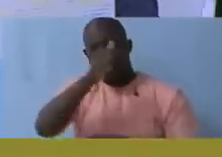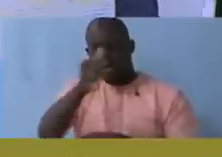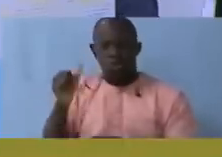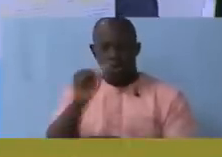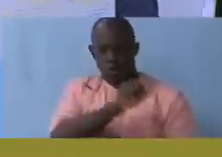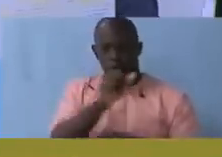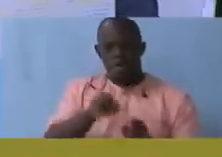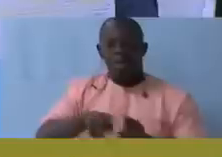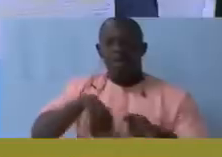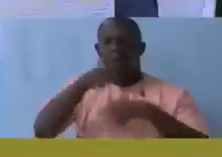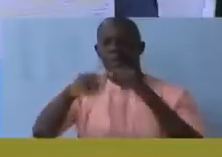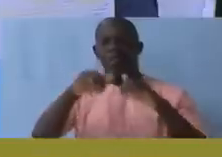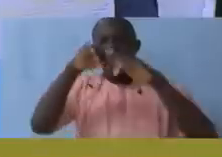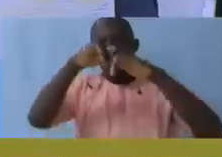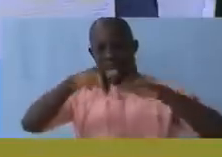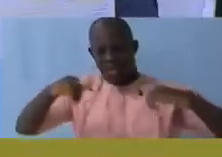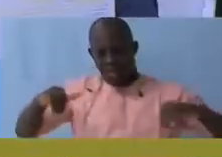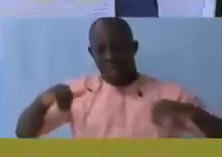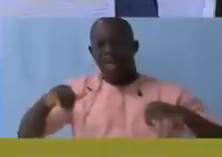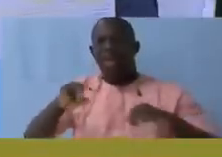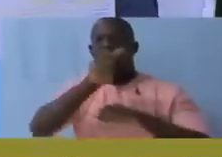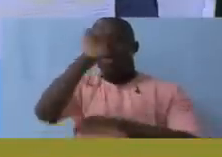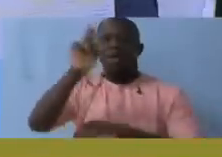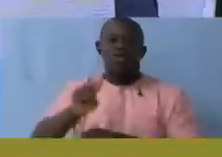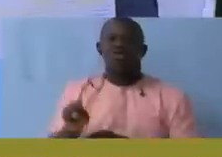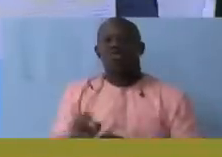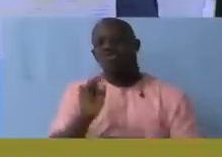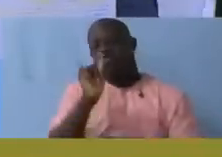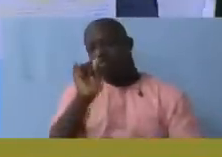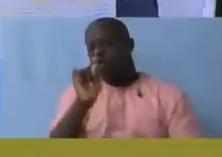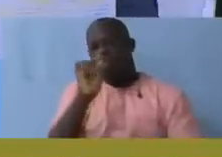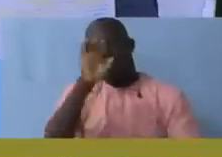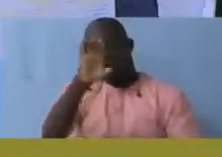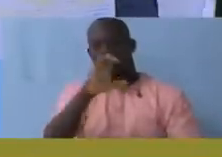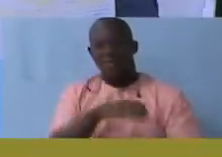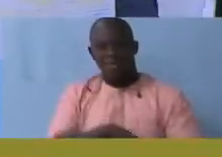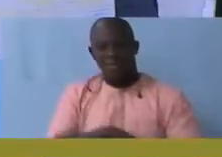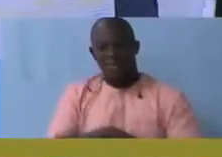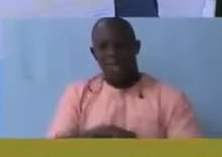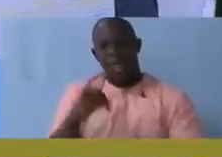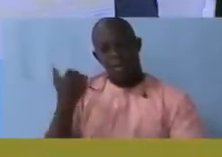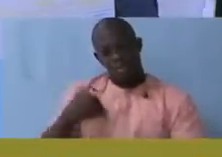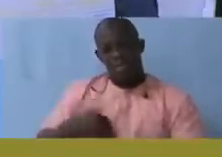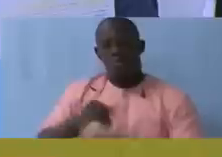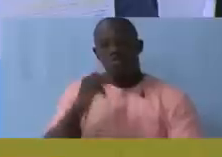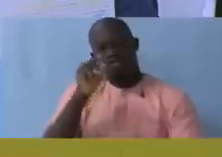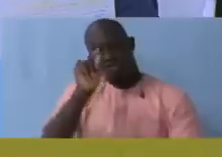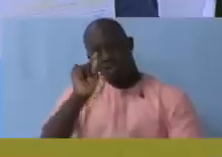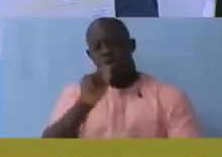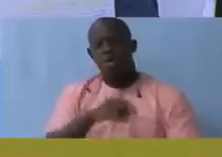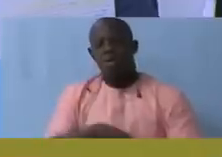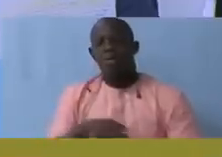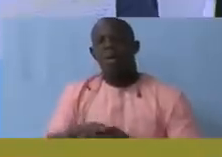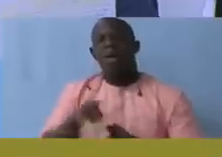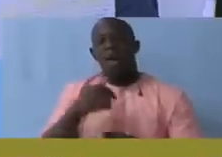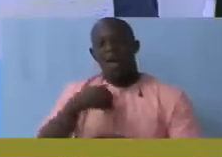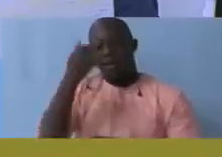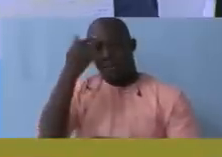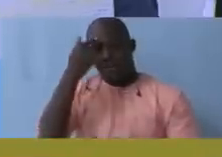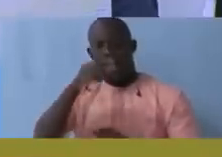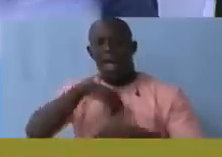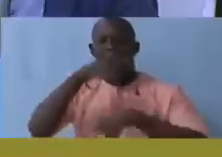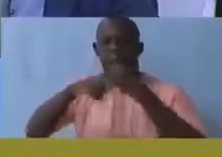nation. It's a small country by population, but I think the